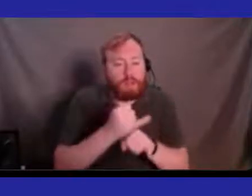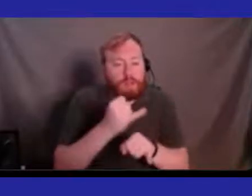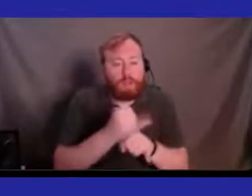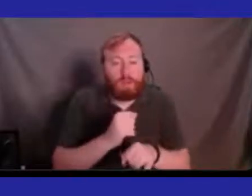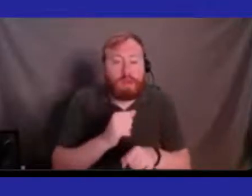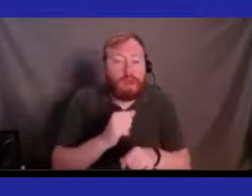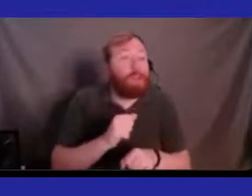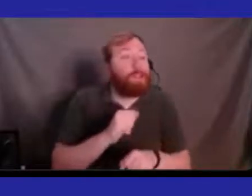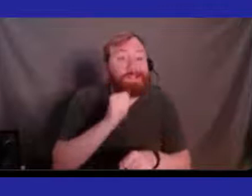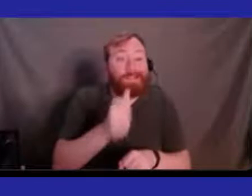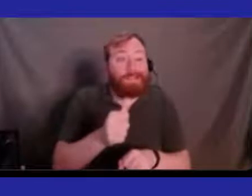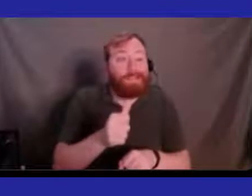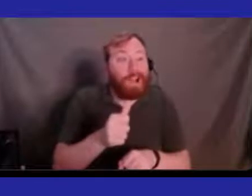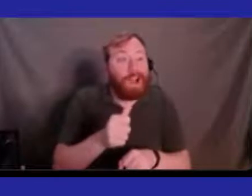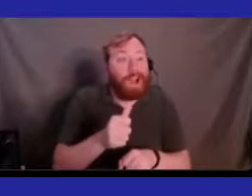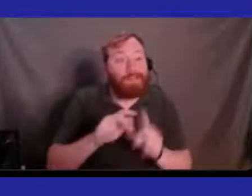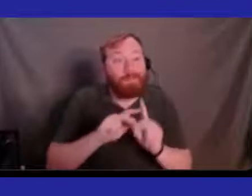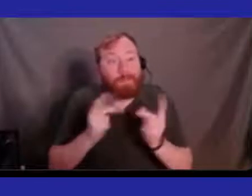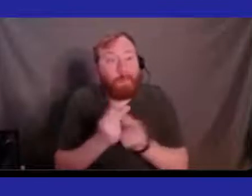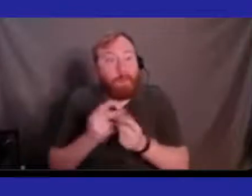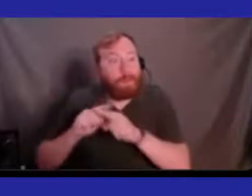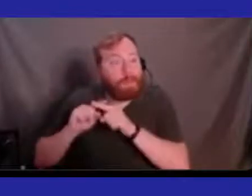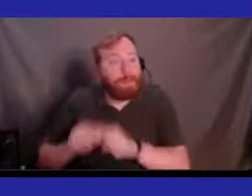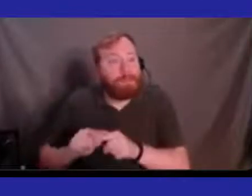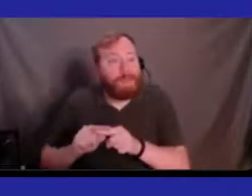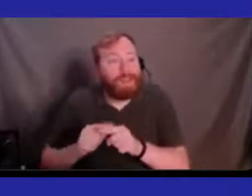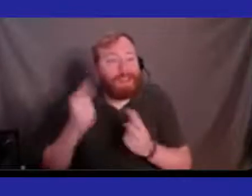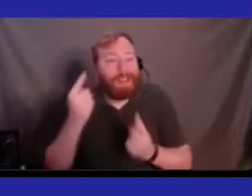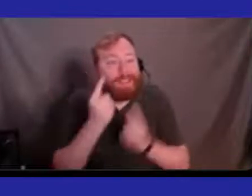tank. The report examined